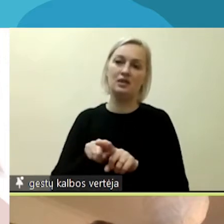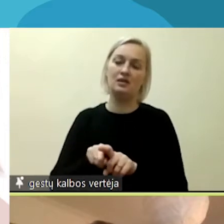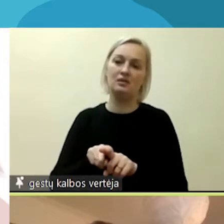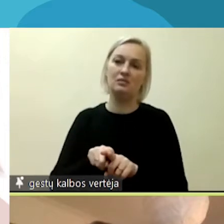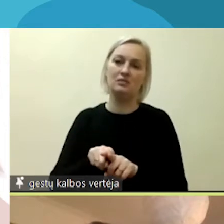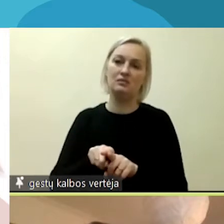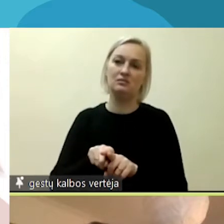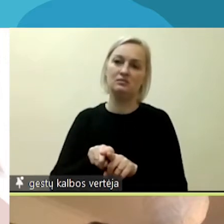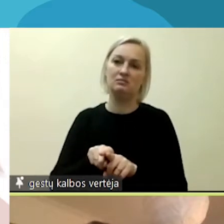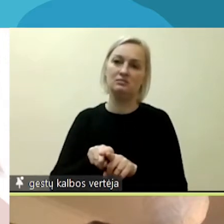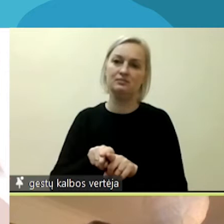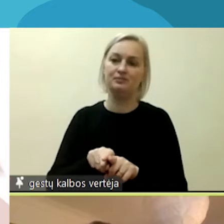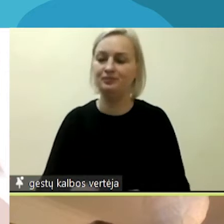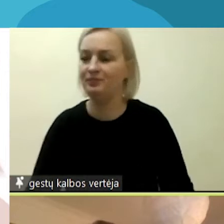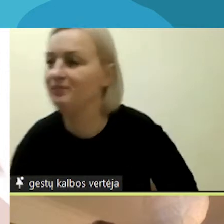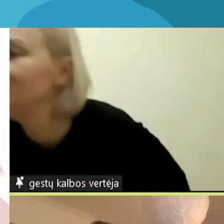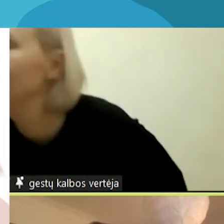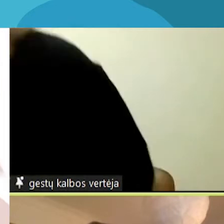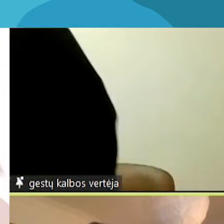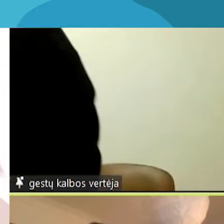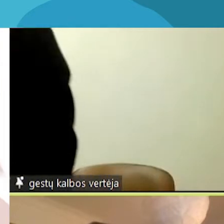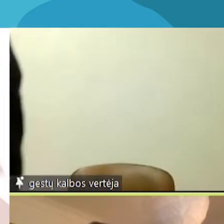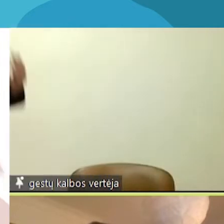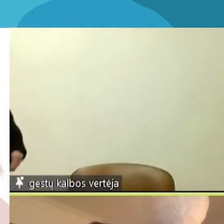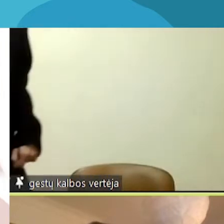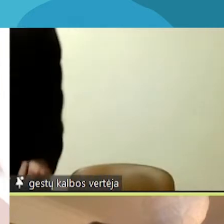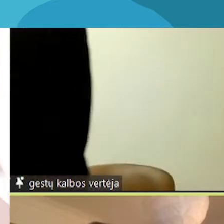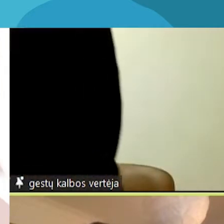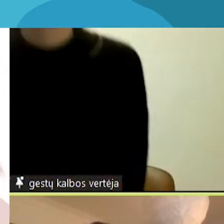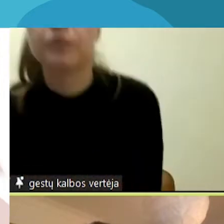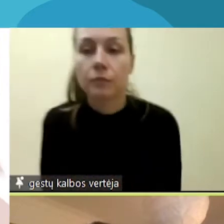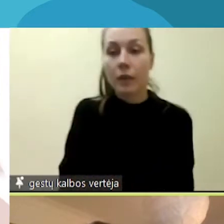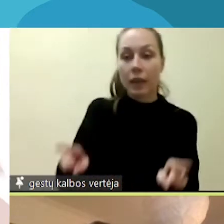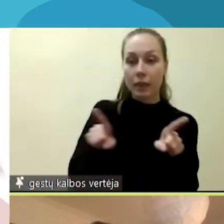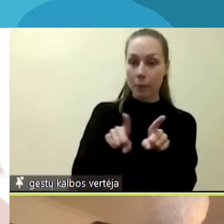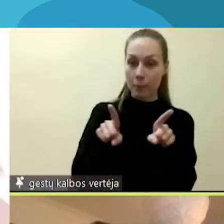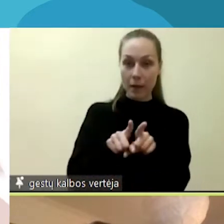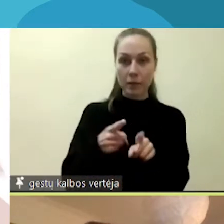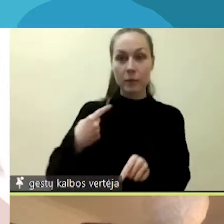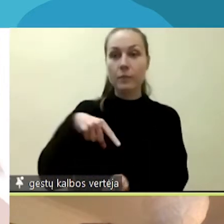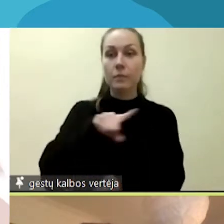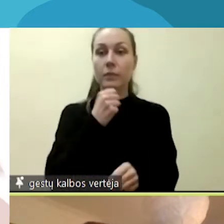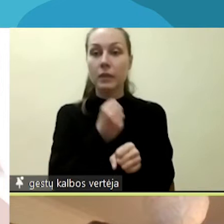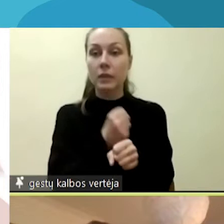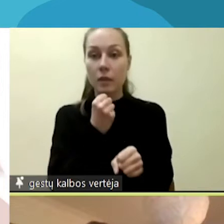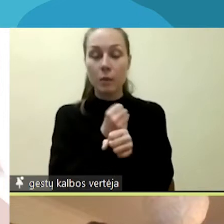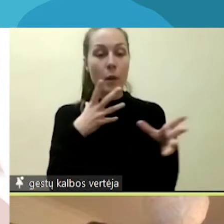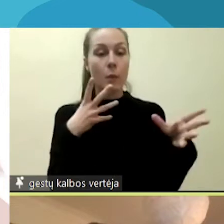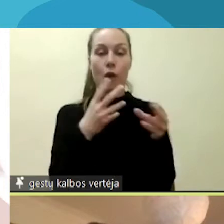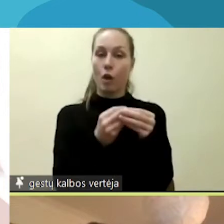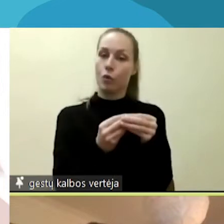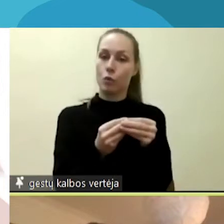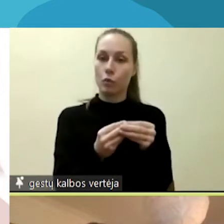been engaged in a conversation with ODIHR about ODIHR's model hate crime reporting platform, which